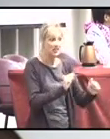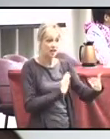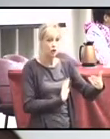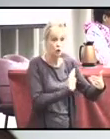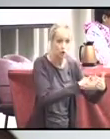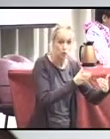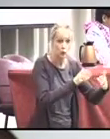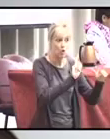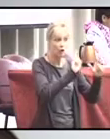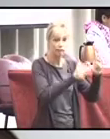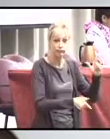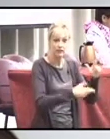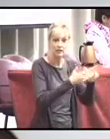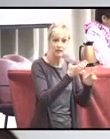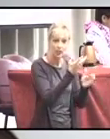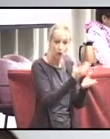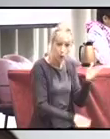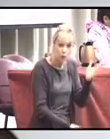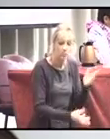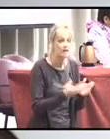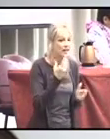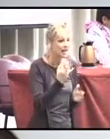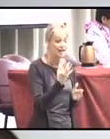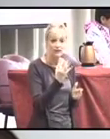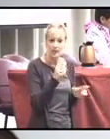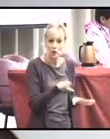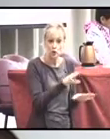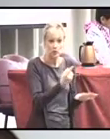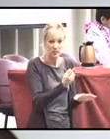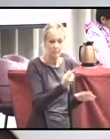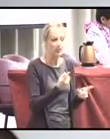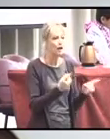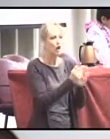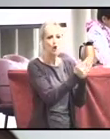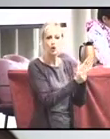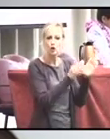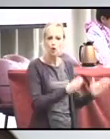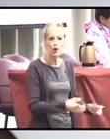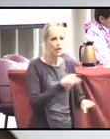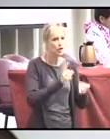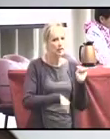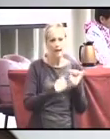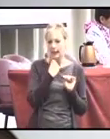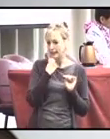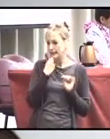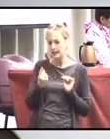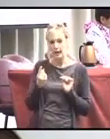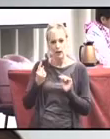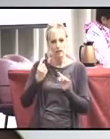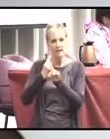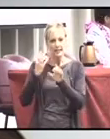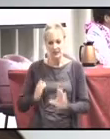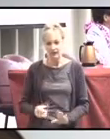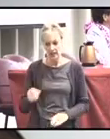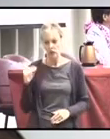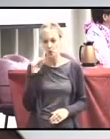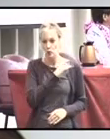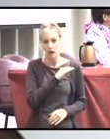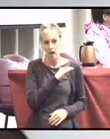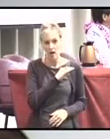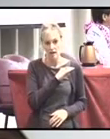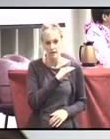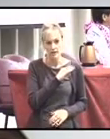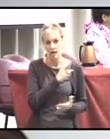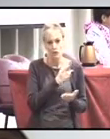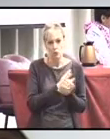lose their license for doing certain things. For example, a lawyer cannot tell their defendant to lie on the witness